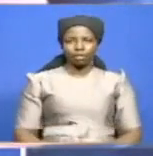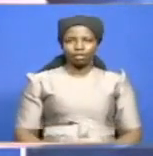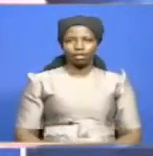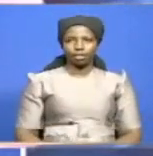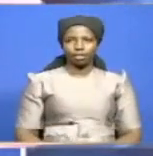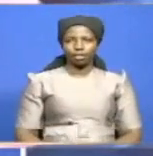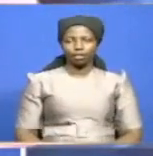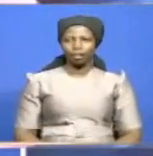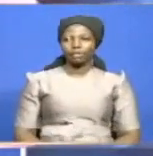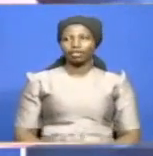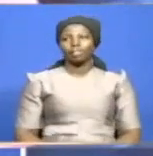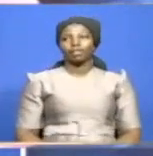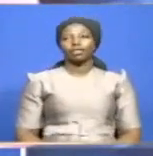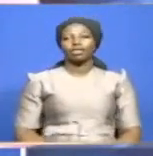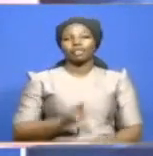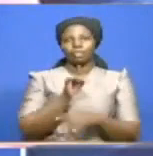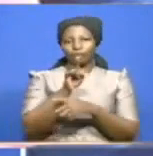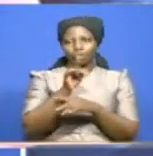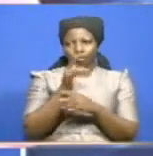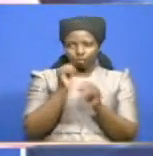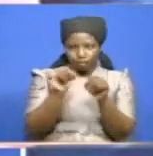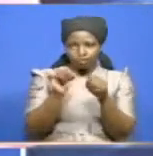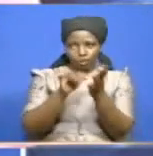Framework would you have, would you recommend?